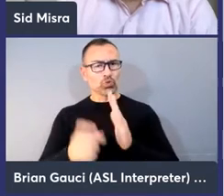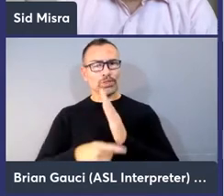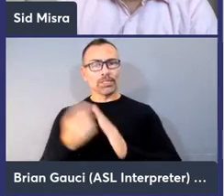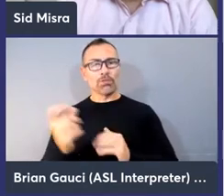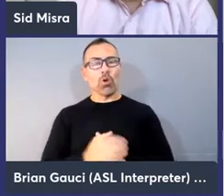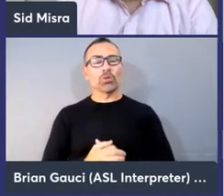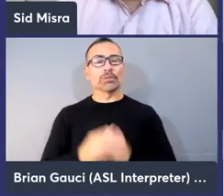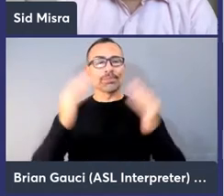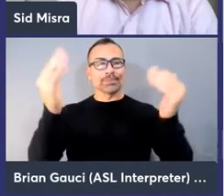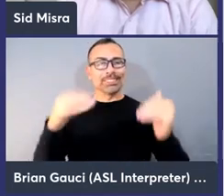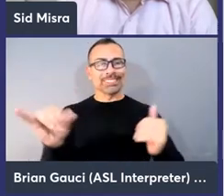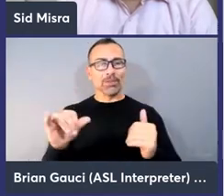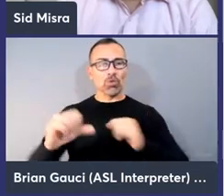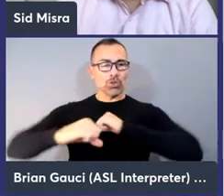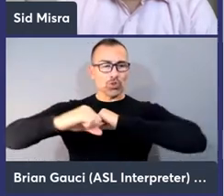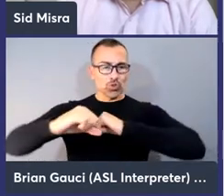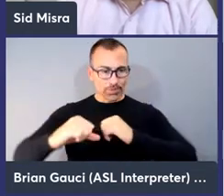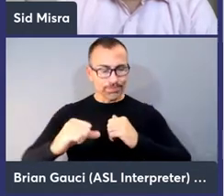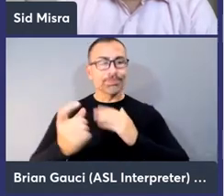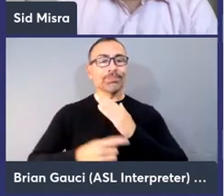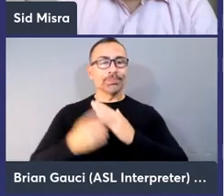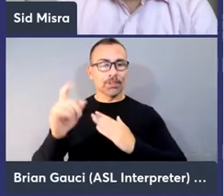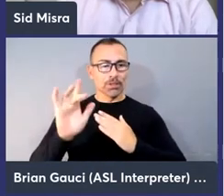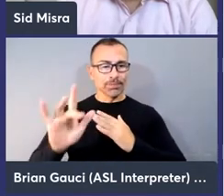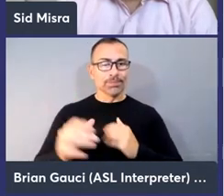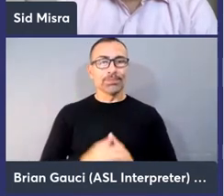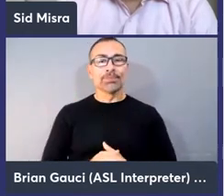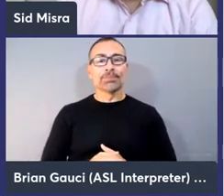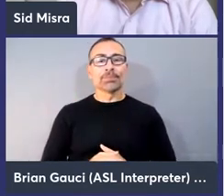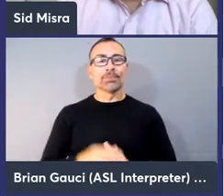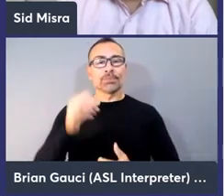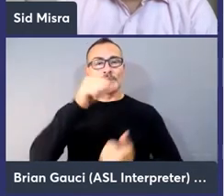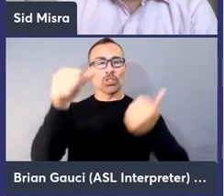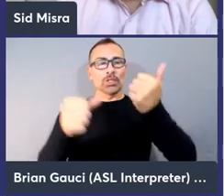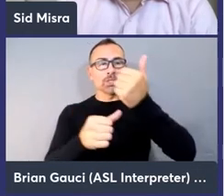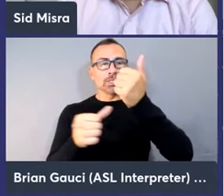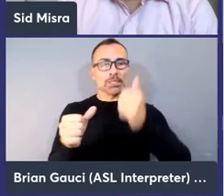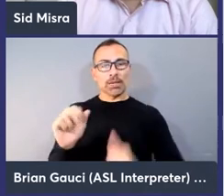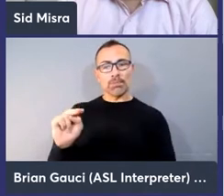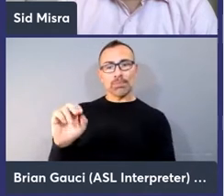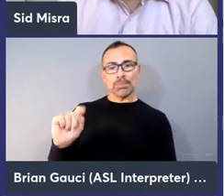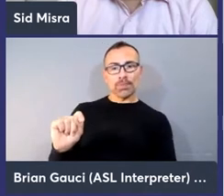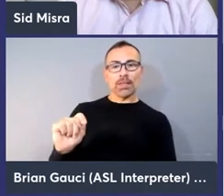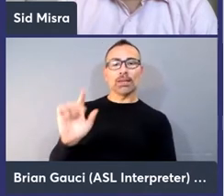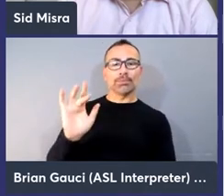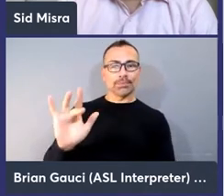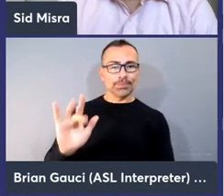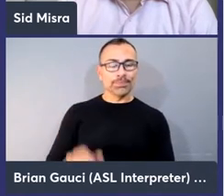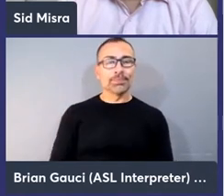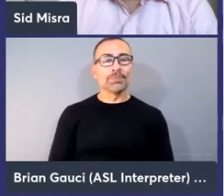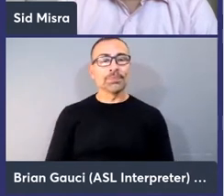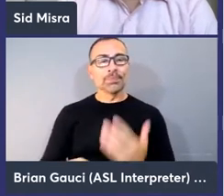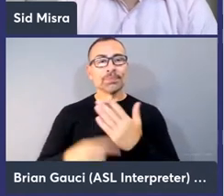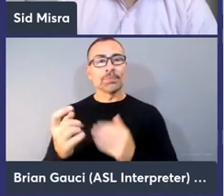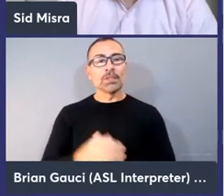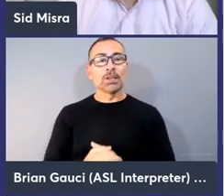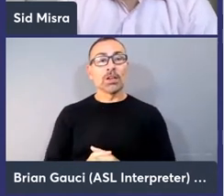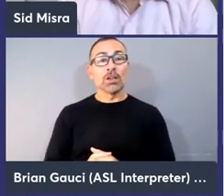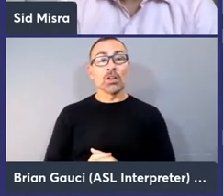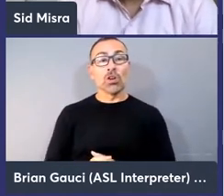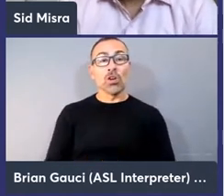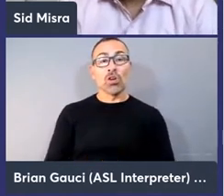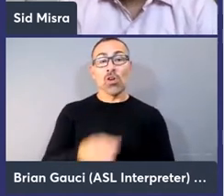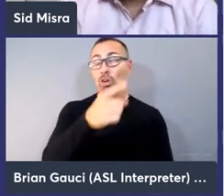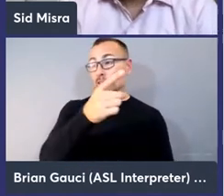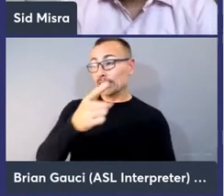security group and subnet. And for those security conscious folks, make sure you know what that security